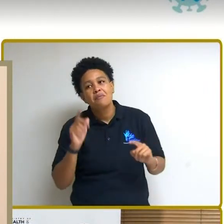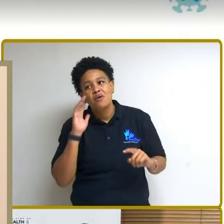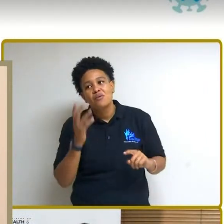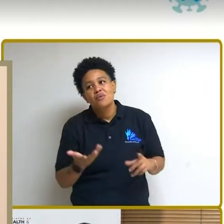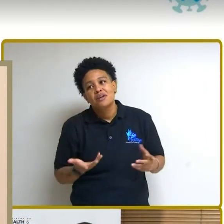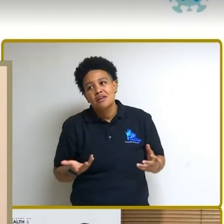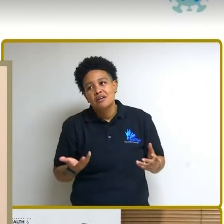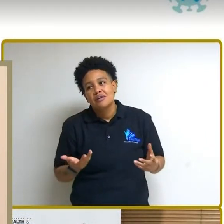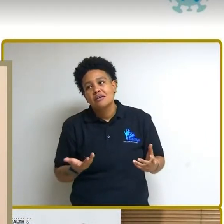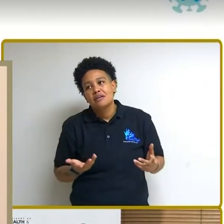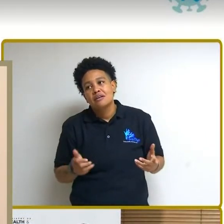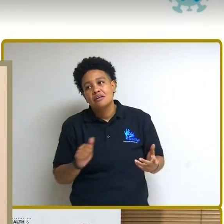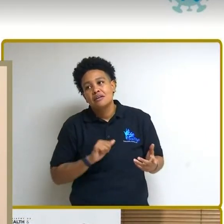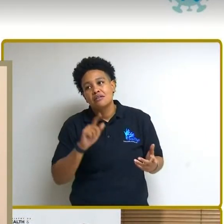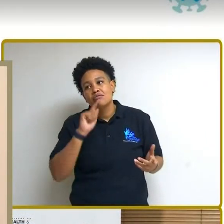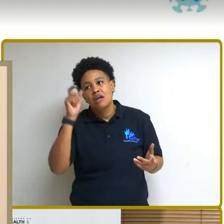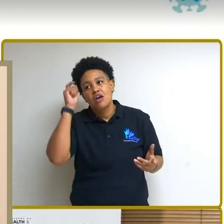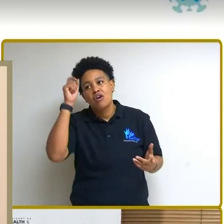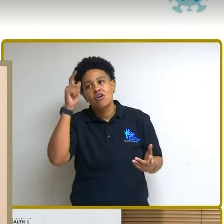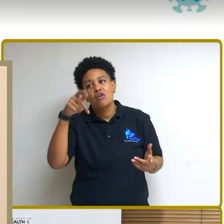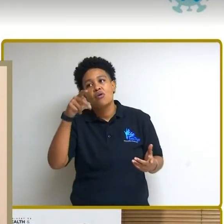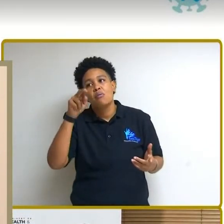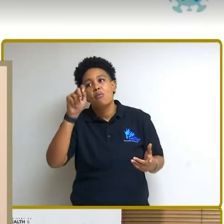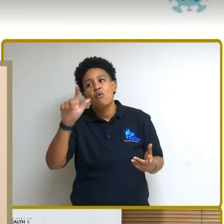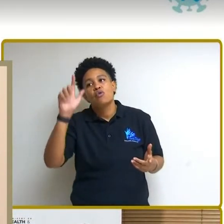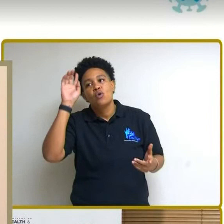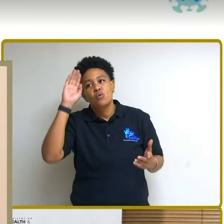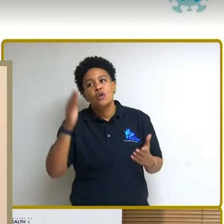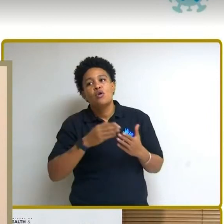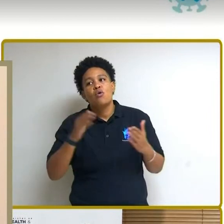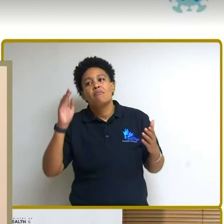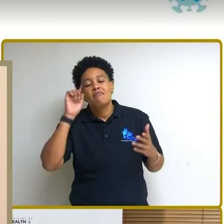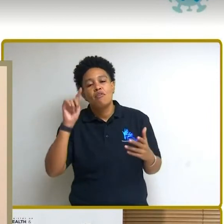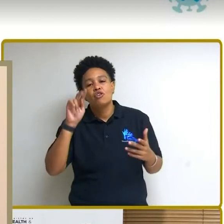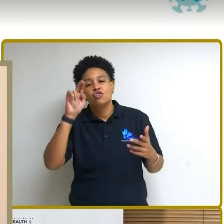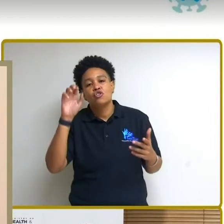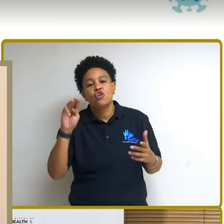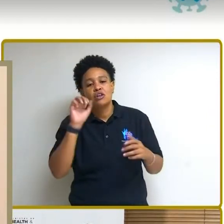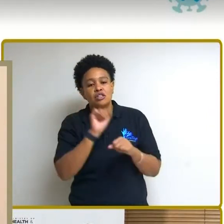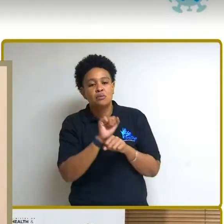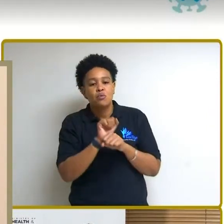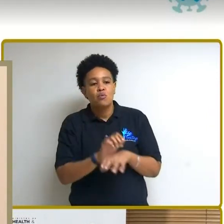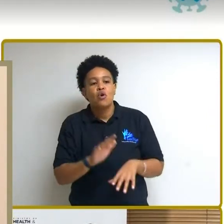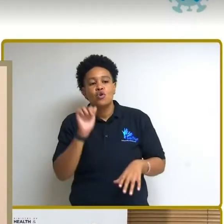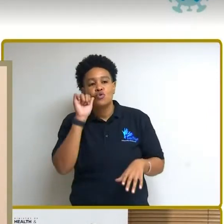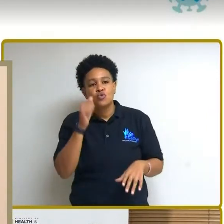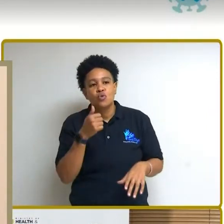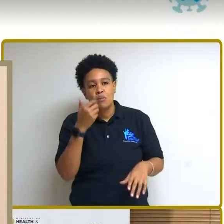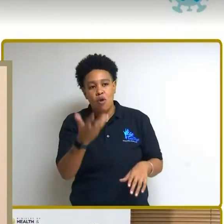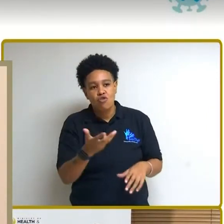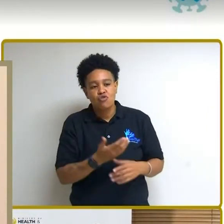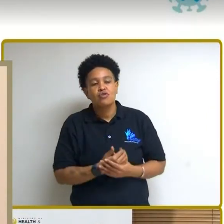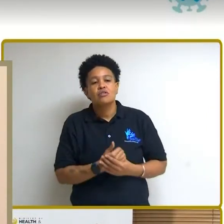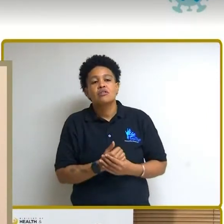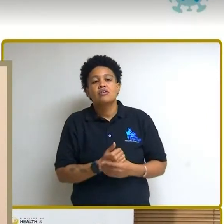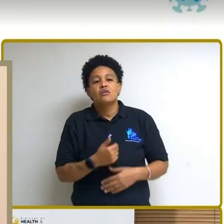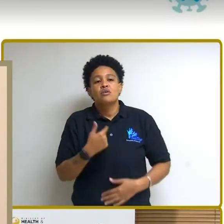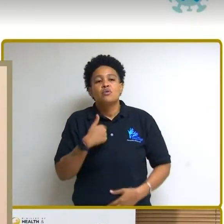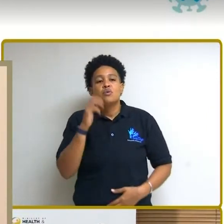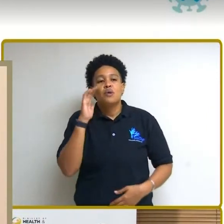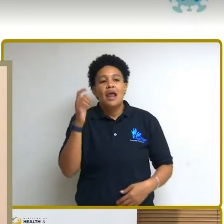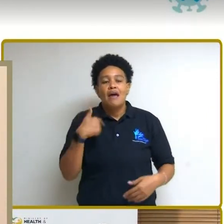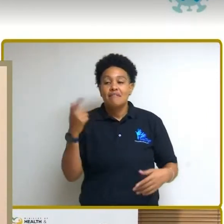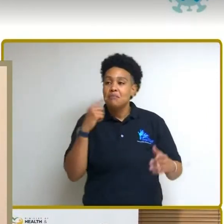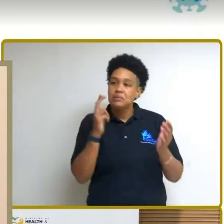because I understand the portal will be open for tourism workers tomorrow, and we will just have